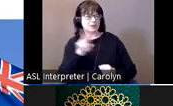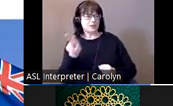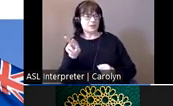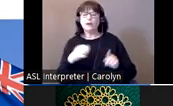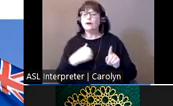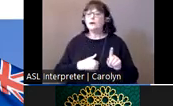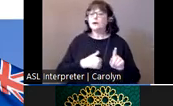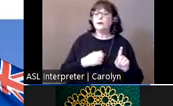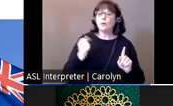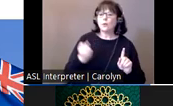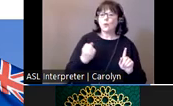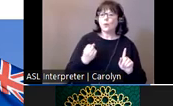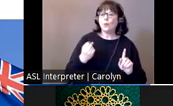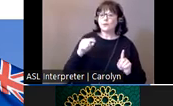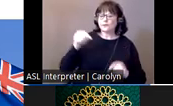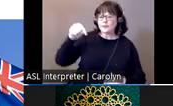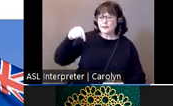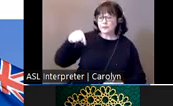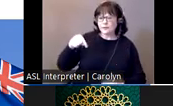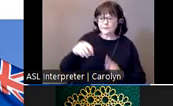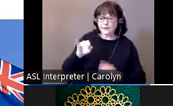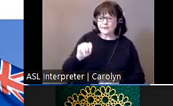have to scroll down a bit.